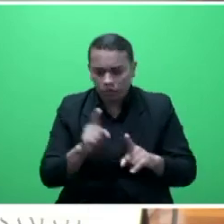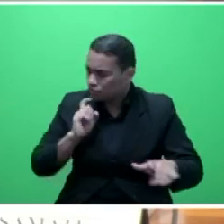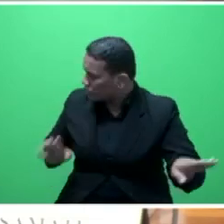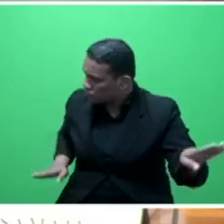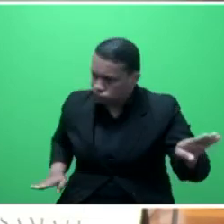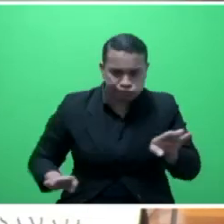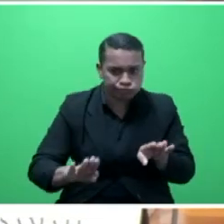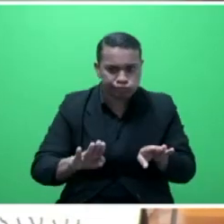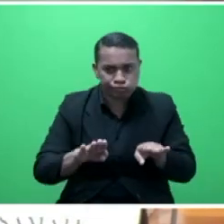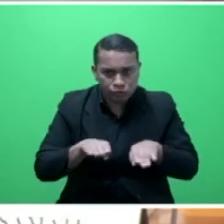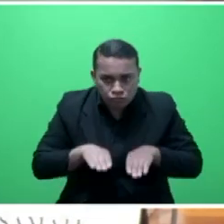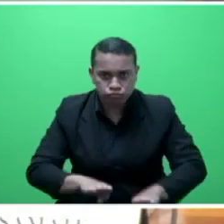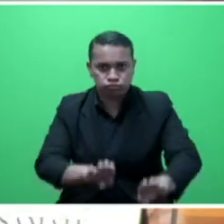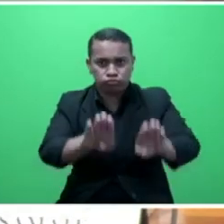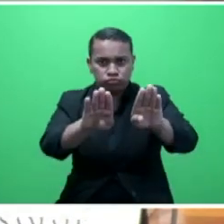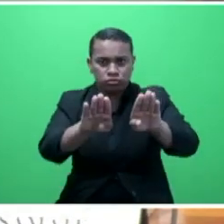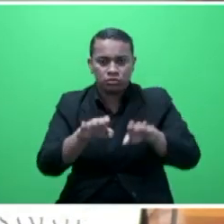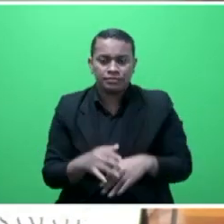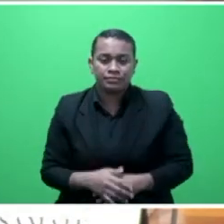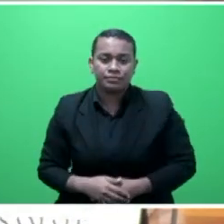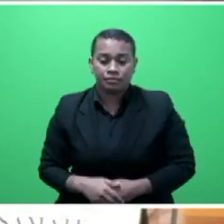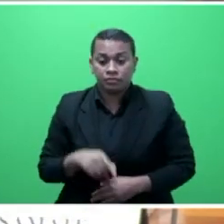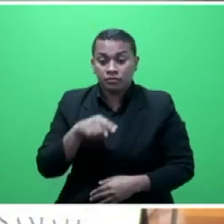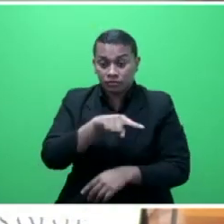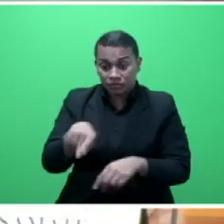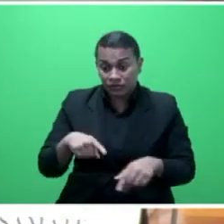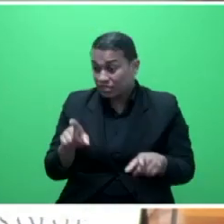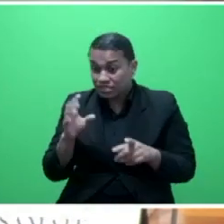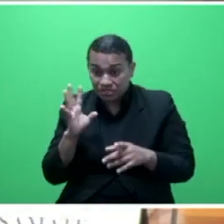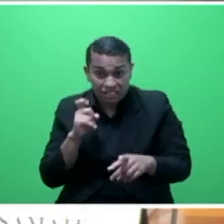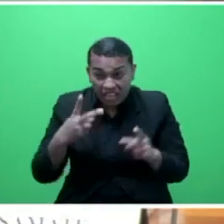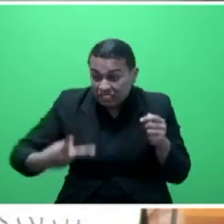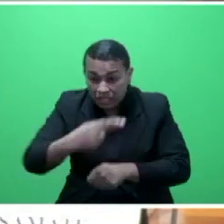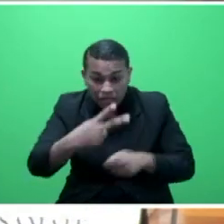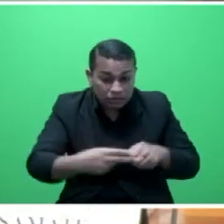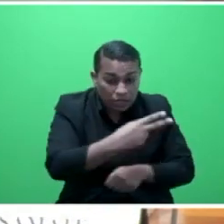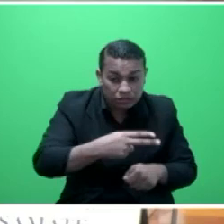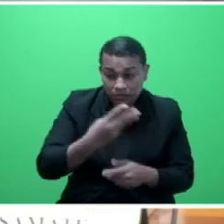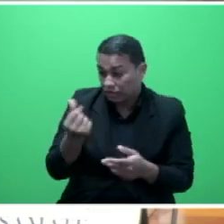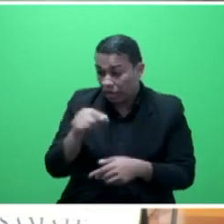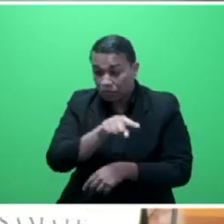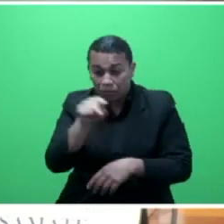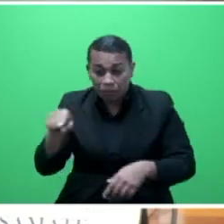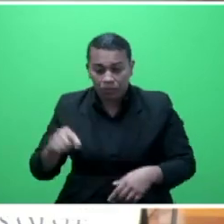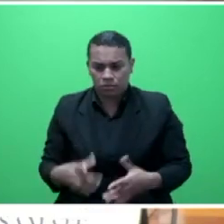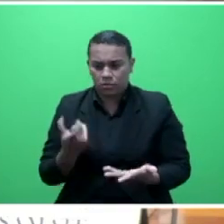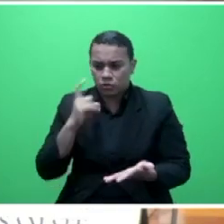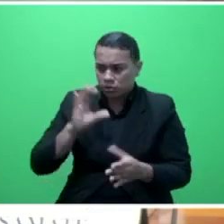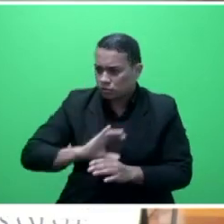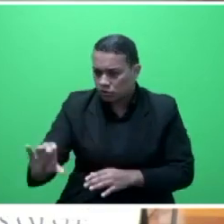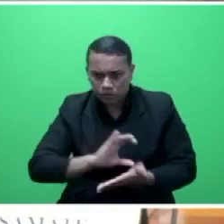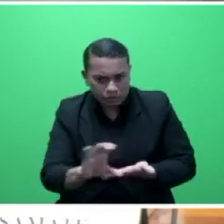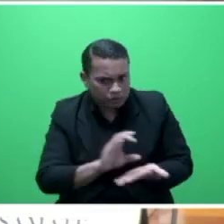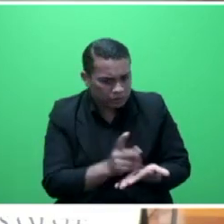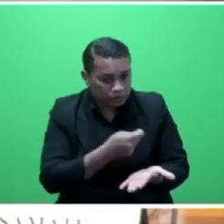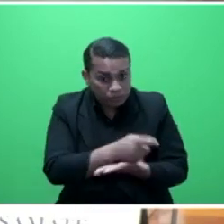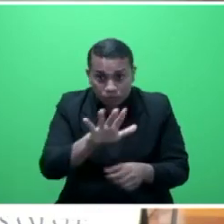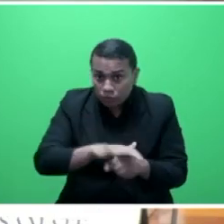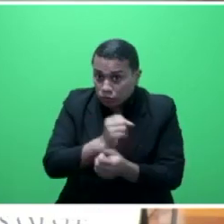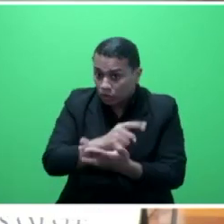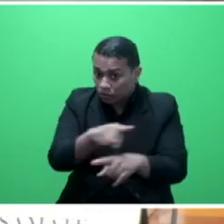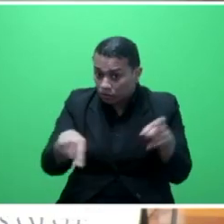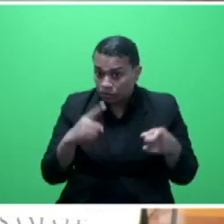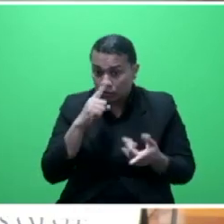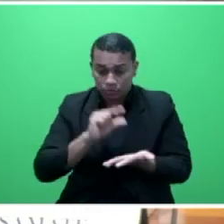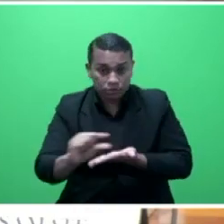recovery. While we are making some surgical cuts to allow those programs to serve our people more efficiently, I can tell you,